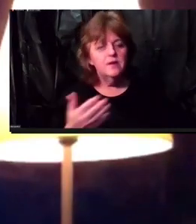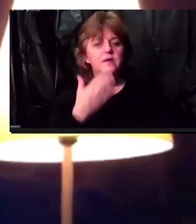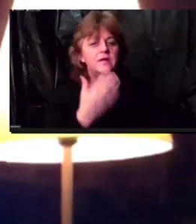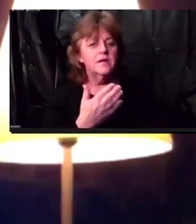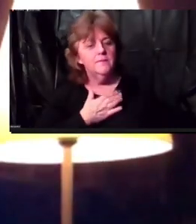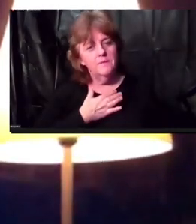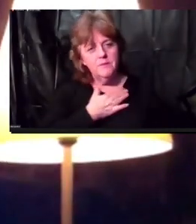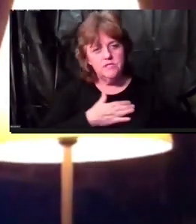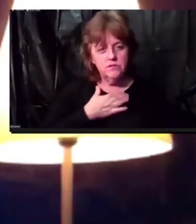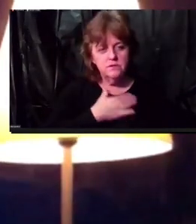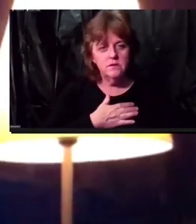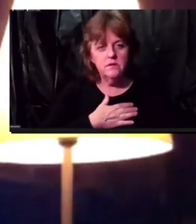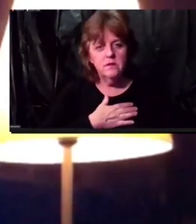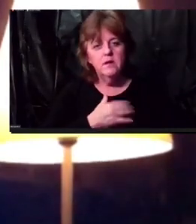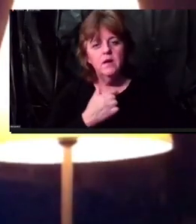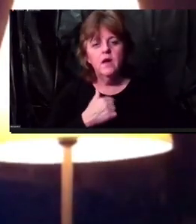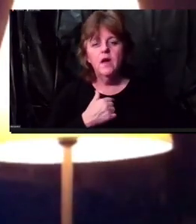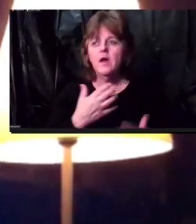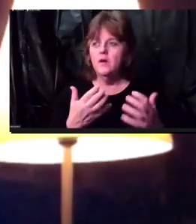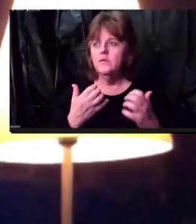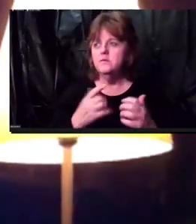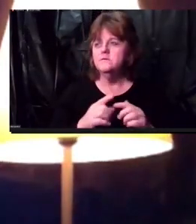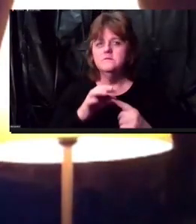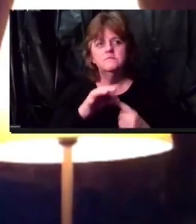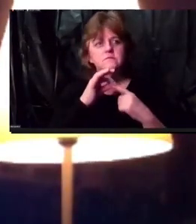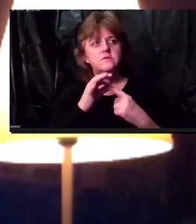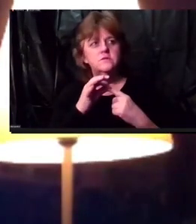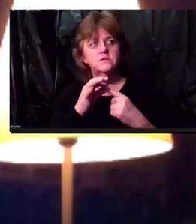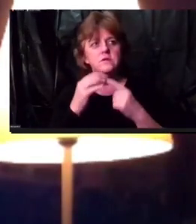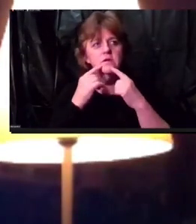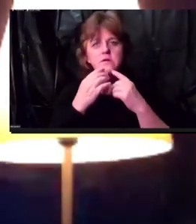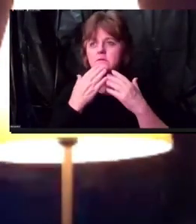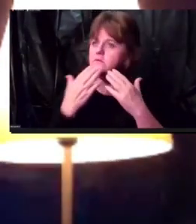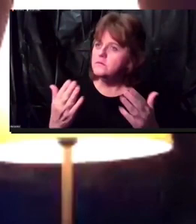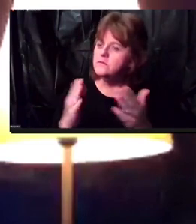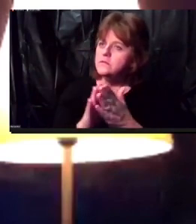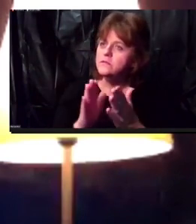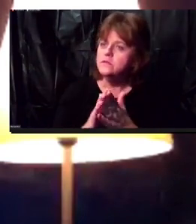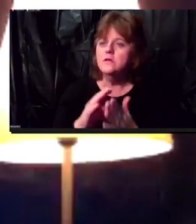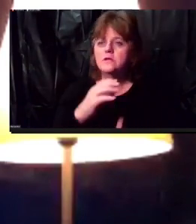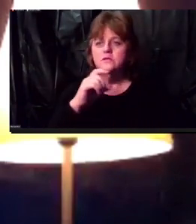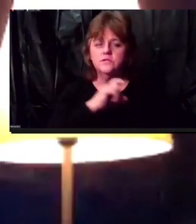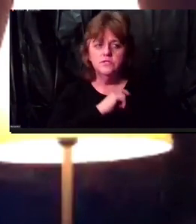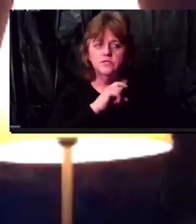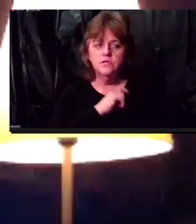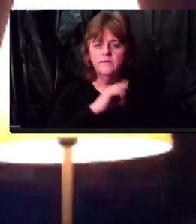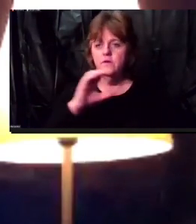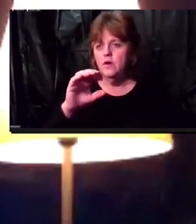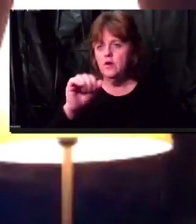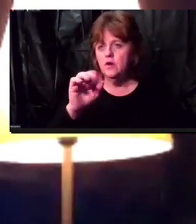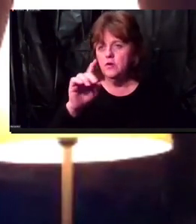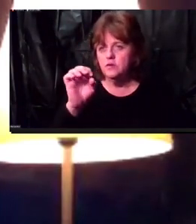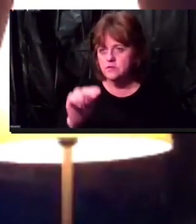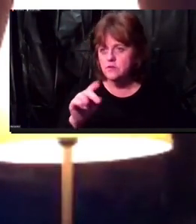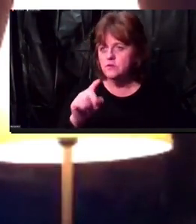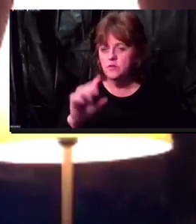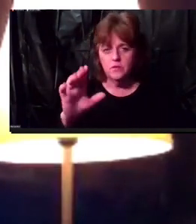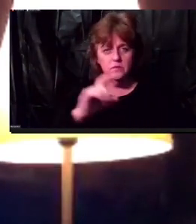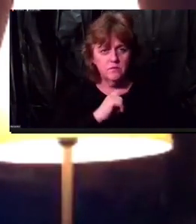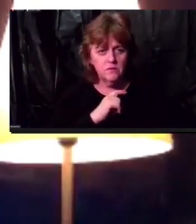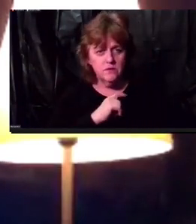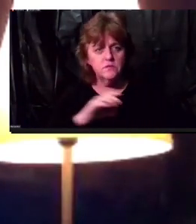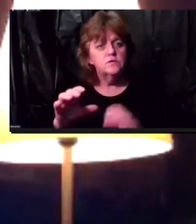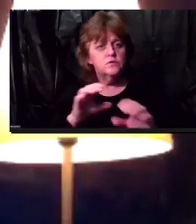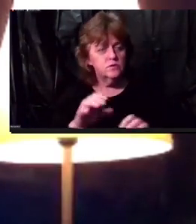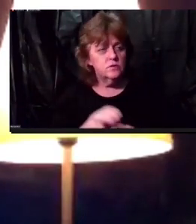my pleasure. And I want to give a special shout out to Chief Carlson for all the work that you and your officers are